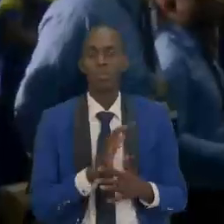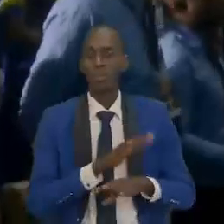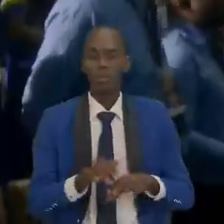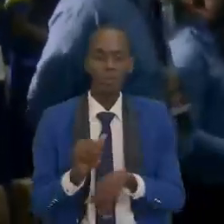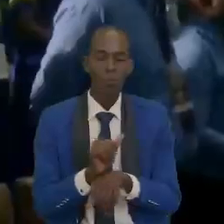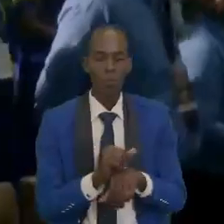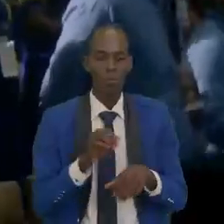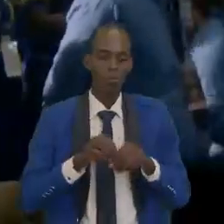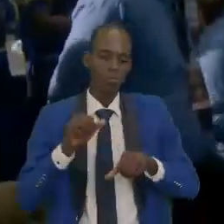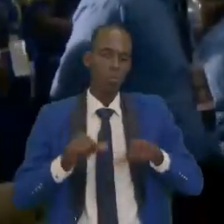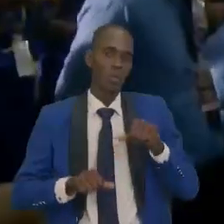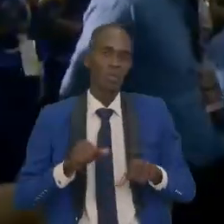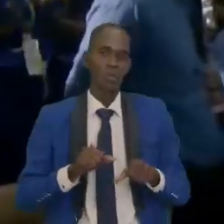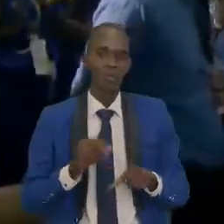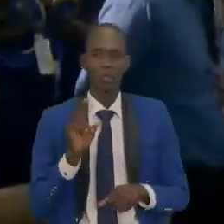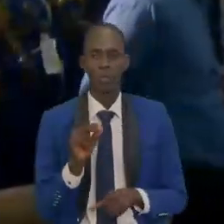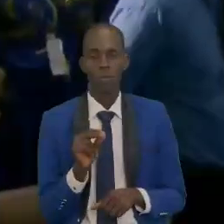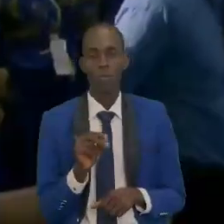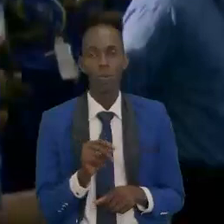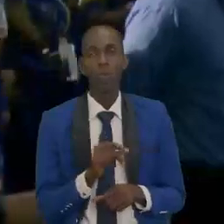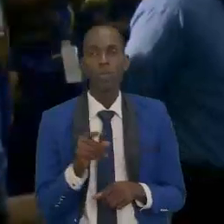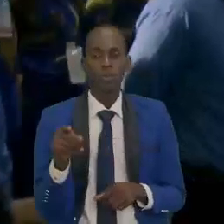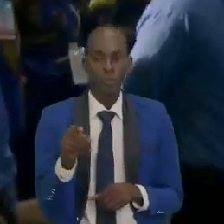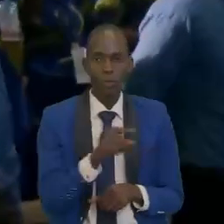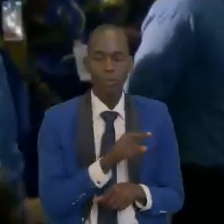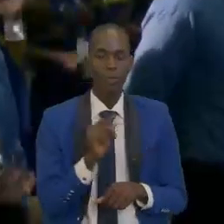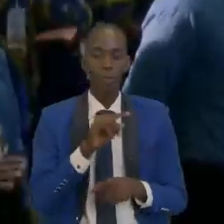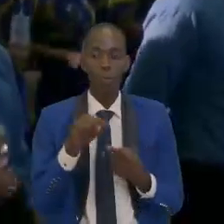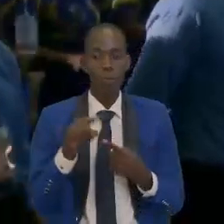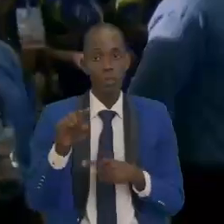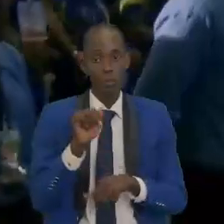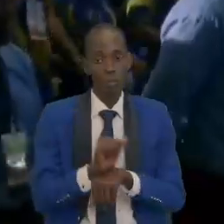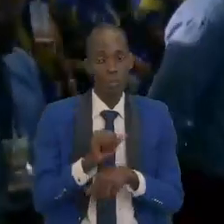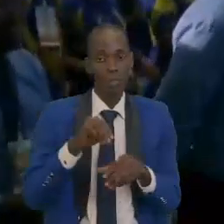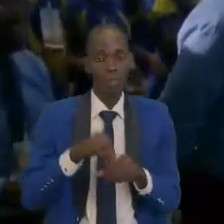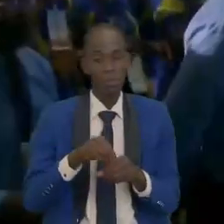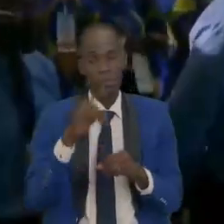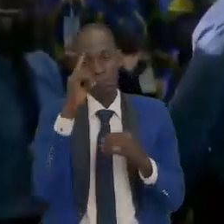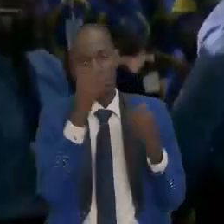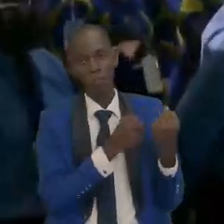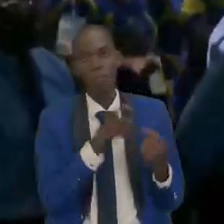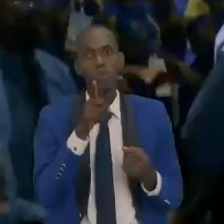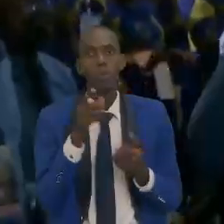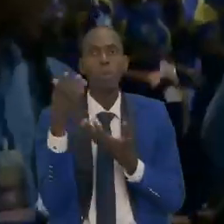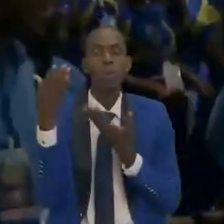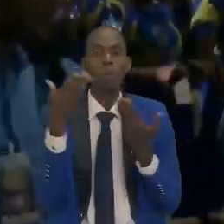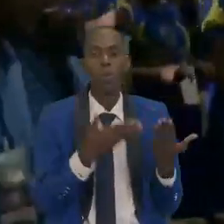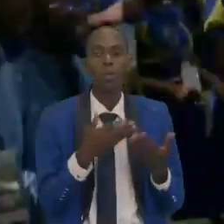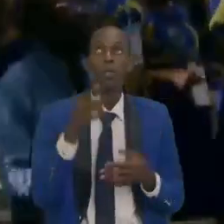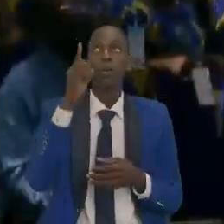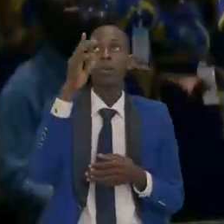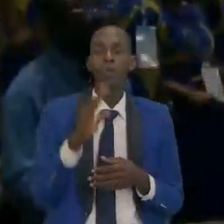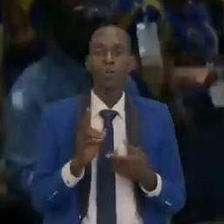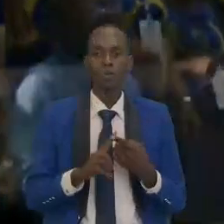know me when you operate in faith you bring God to partnership